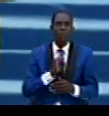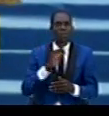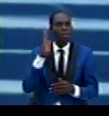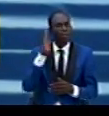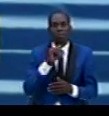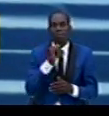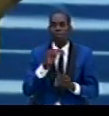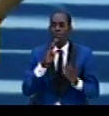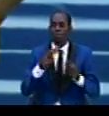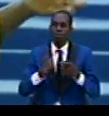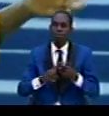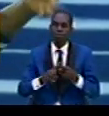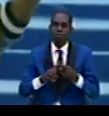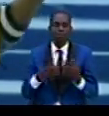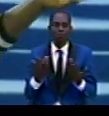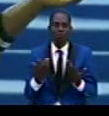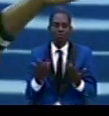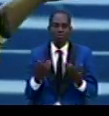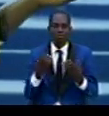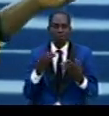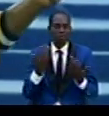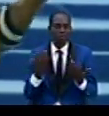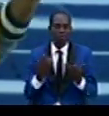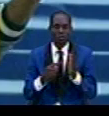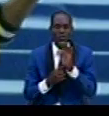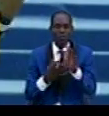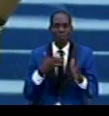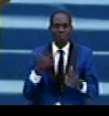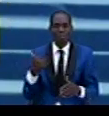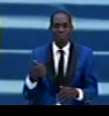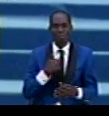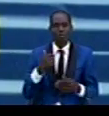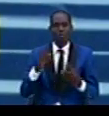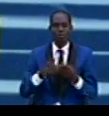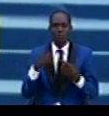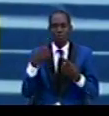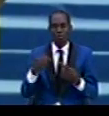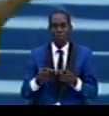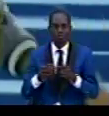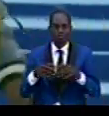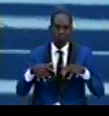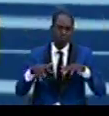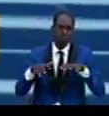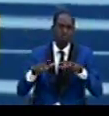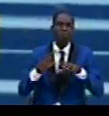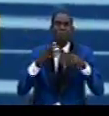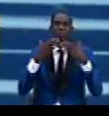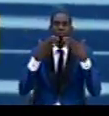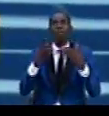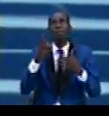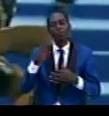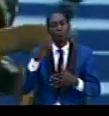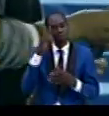cloud because of the shame. I could not come out. But I thank God for the spirit of boldness. Thank you, Daddy.